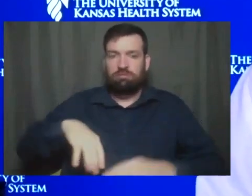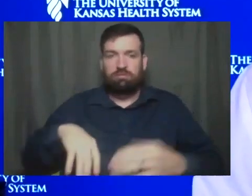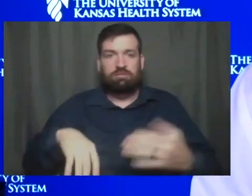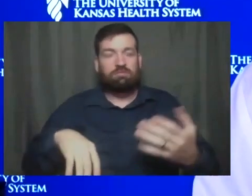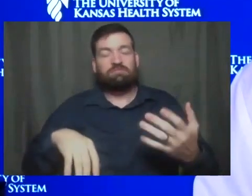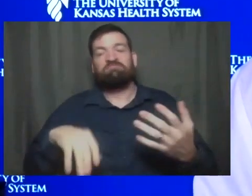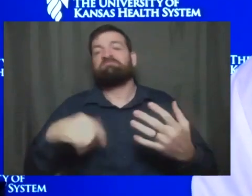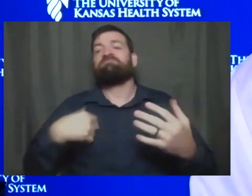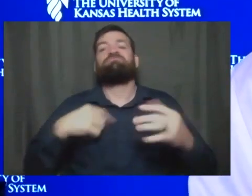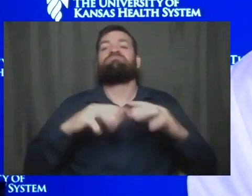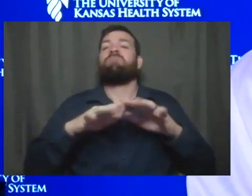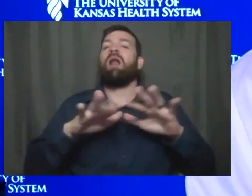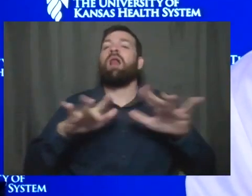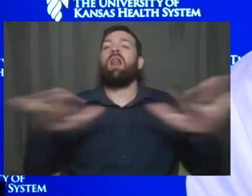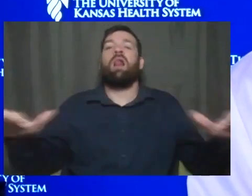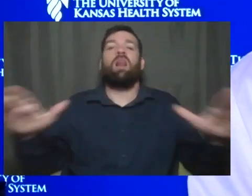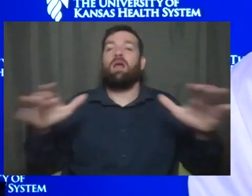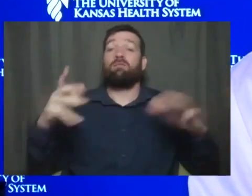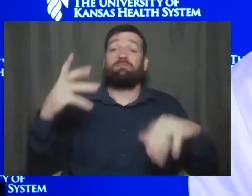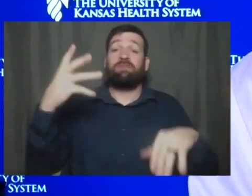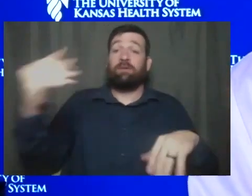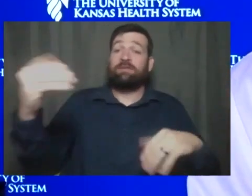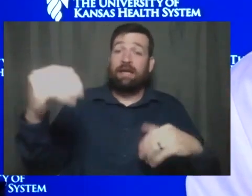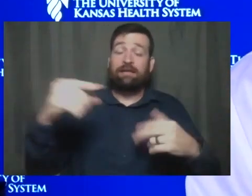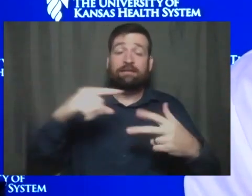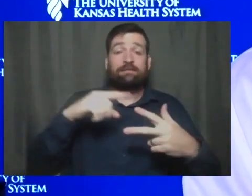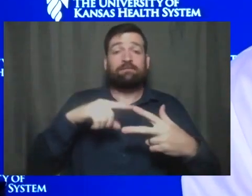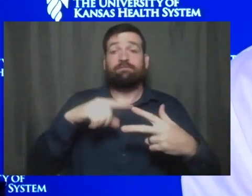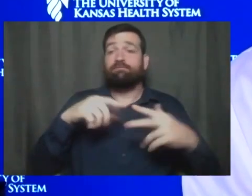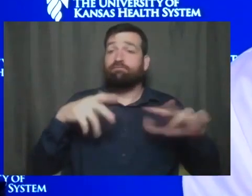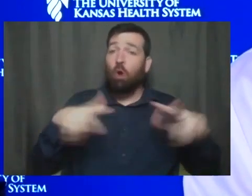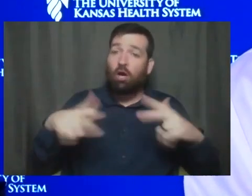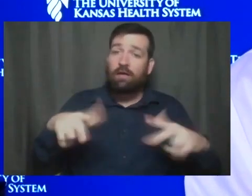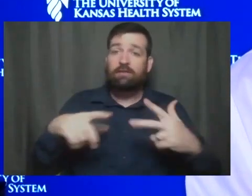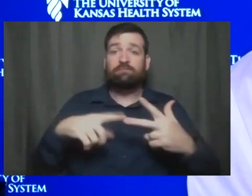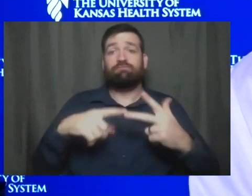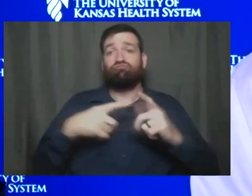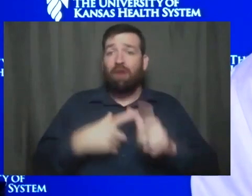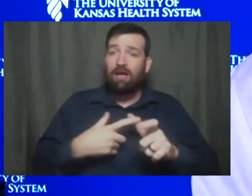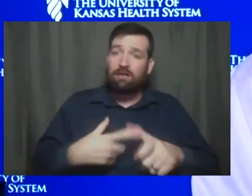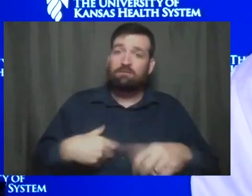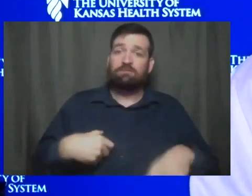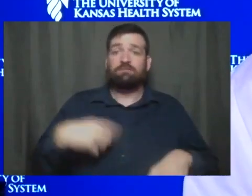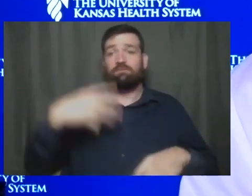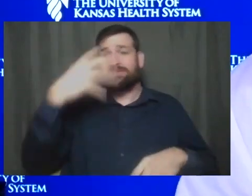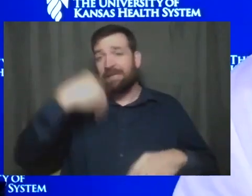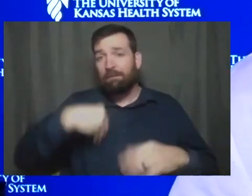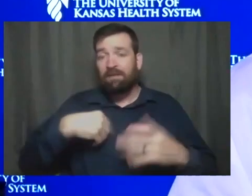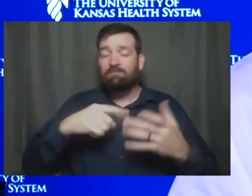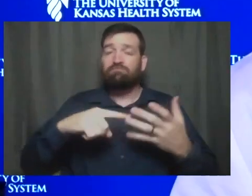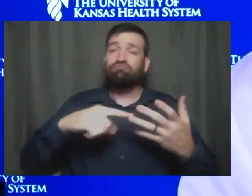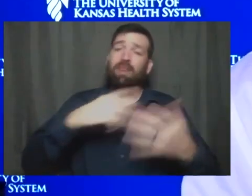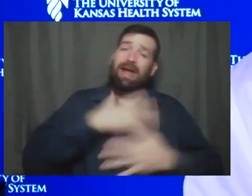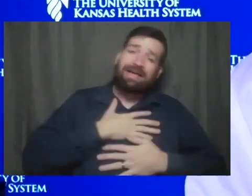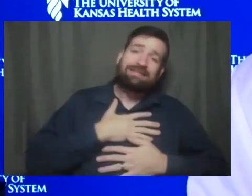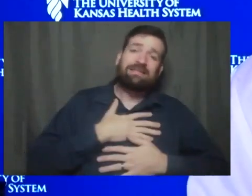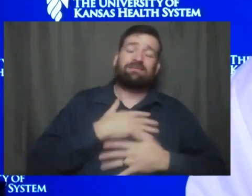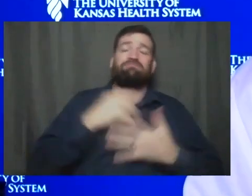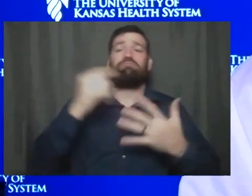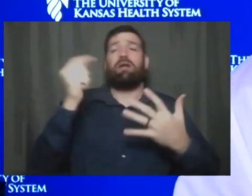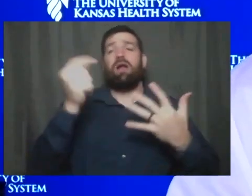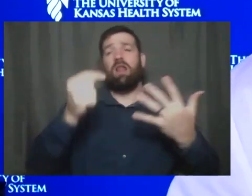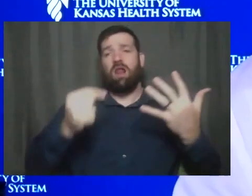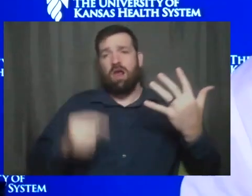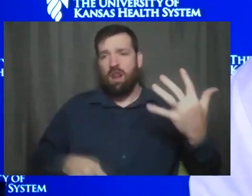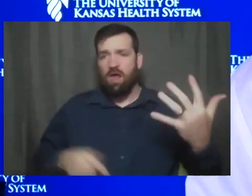of different ways: getting outside, walking, running, sleeping, relaxing, just any way to kind of